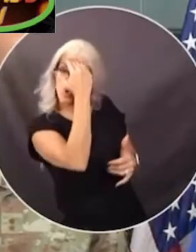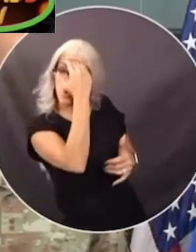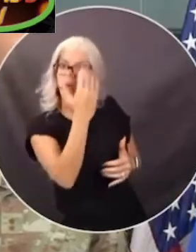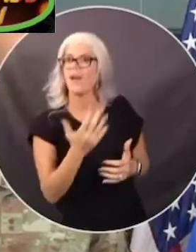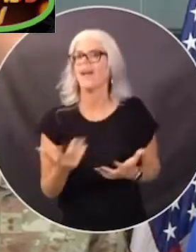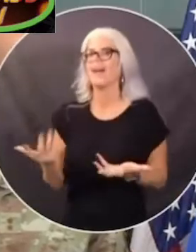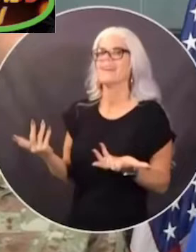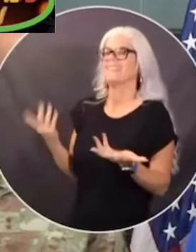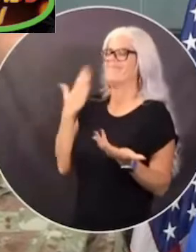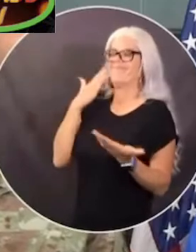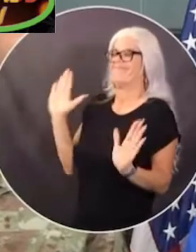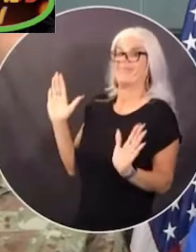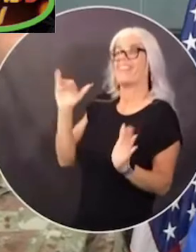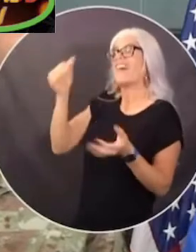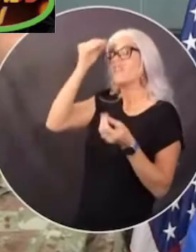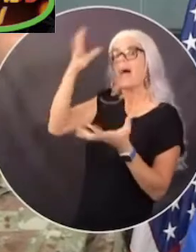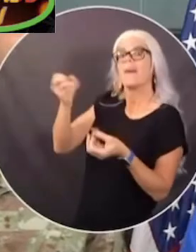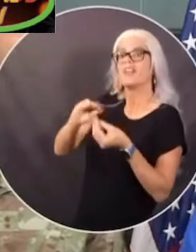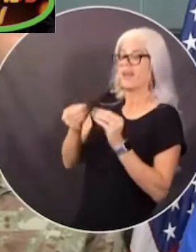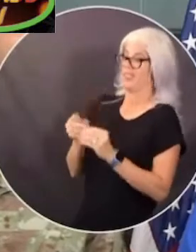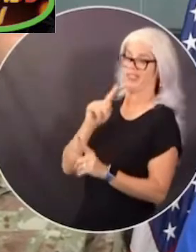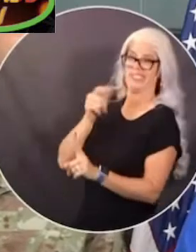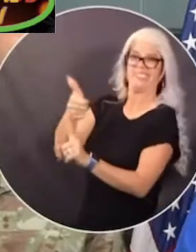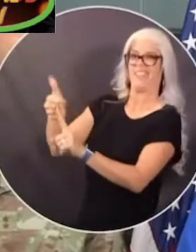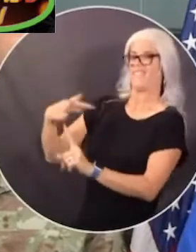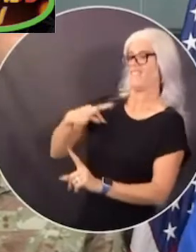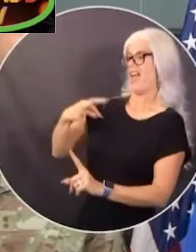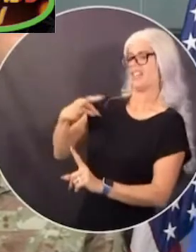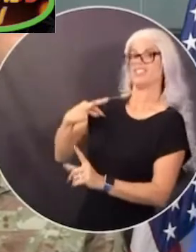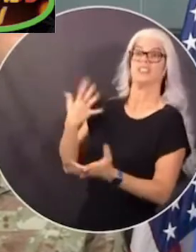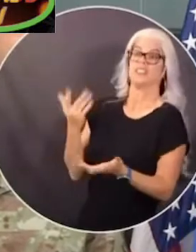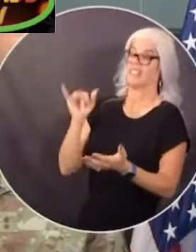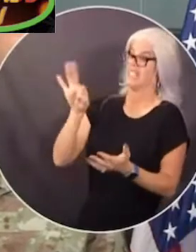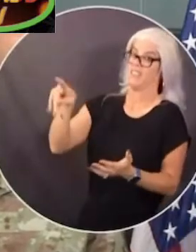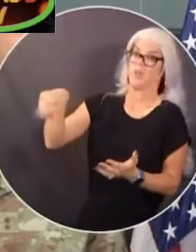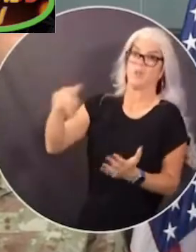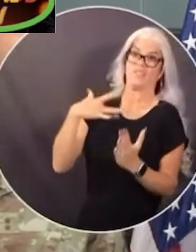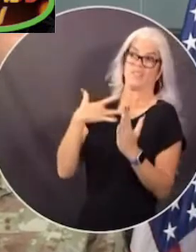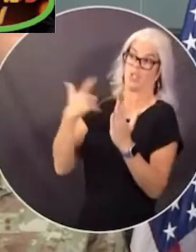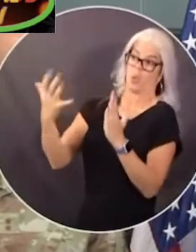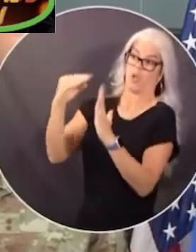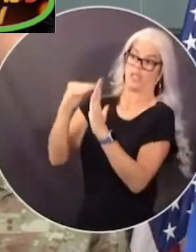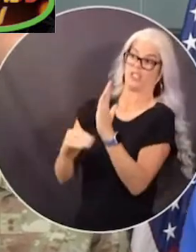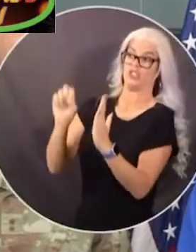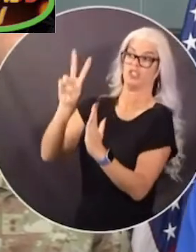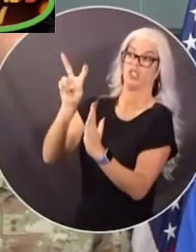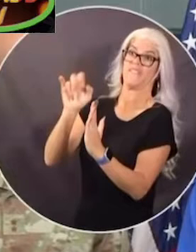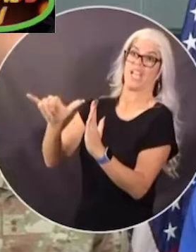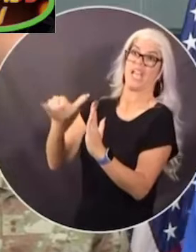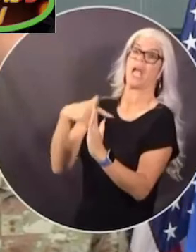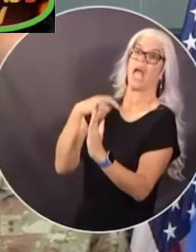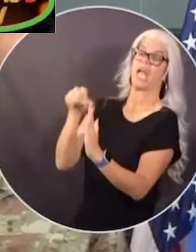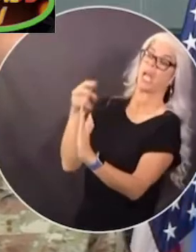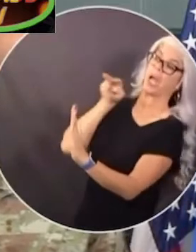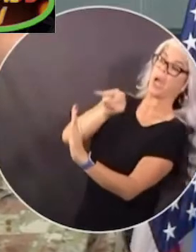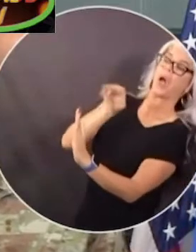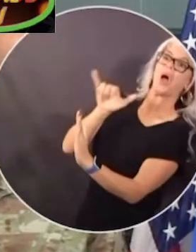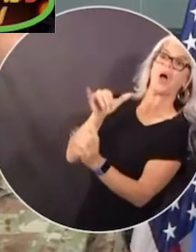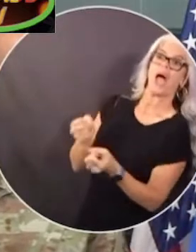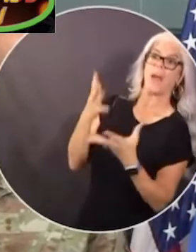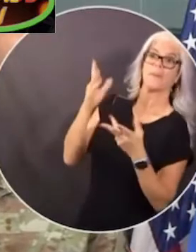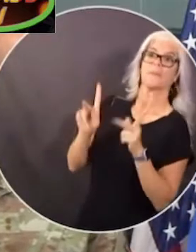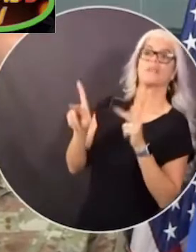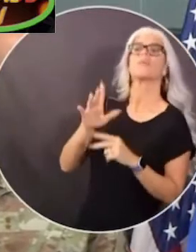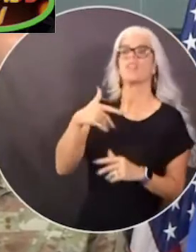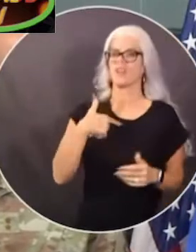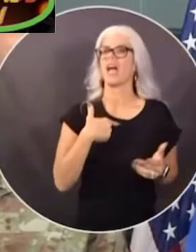to participate in that. I just spoke with the Charlotte County Sheriff, which is, of course, going to be probably ground zero for this landfall.